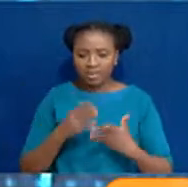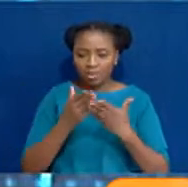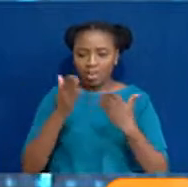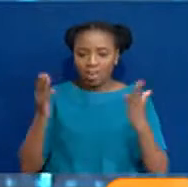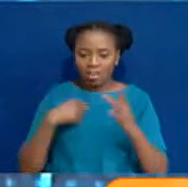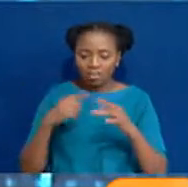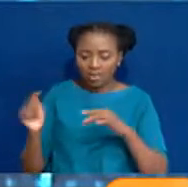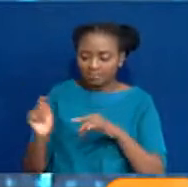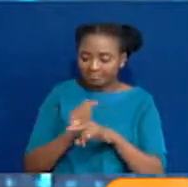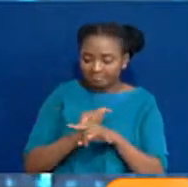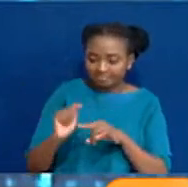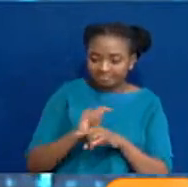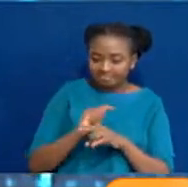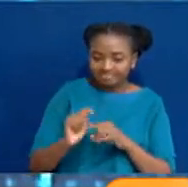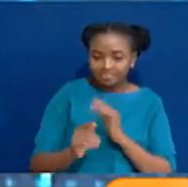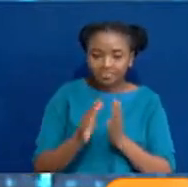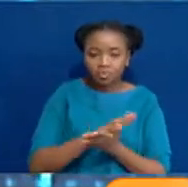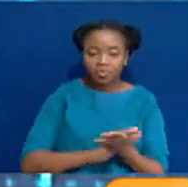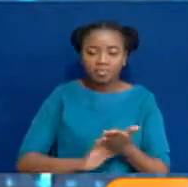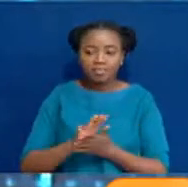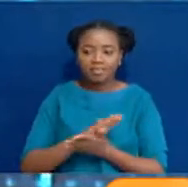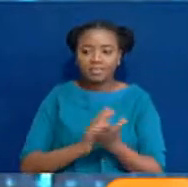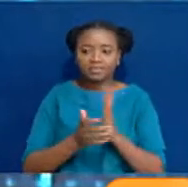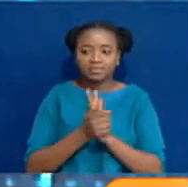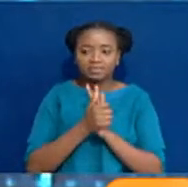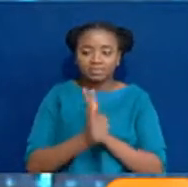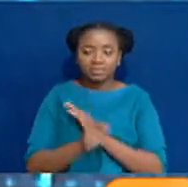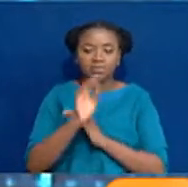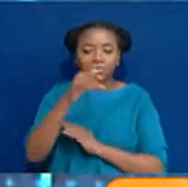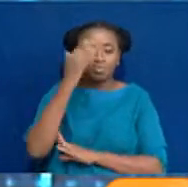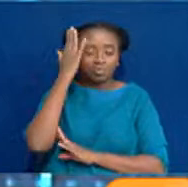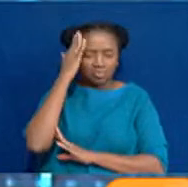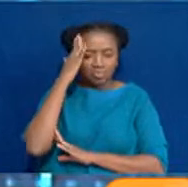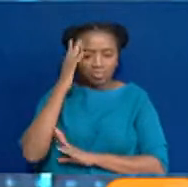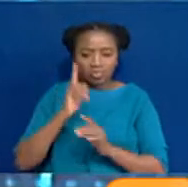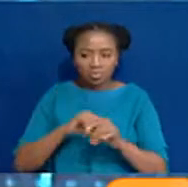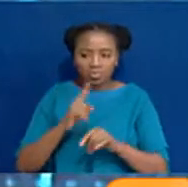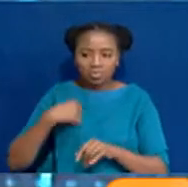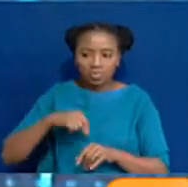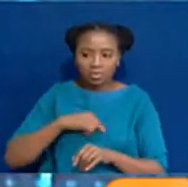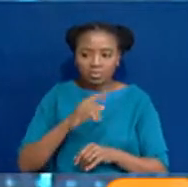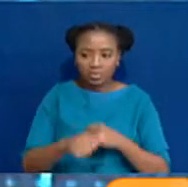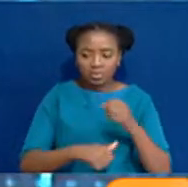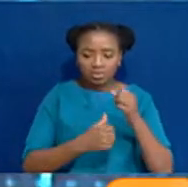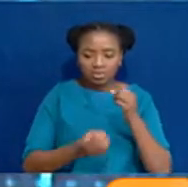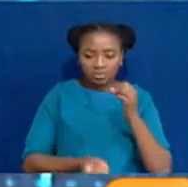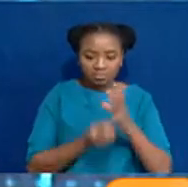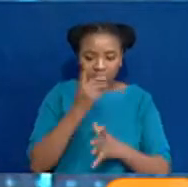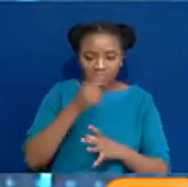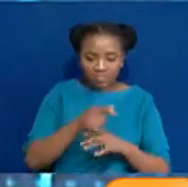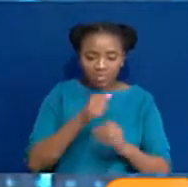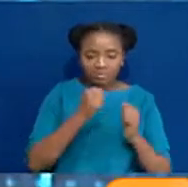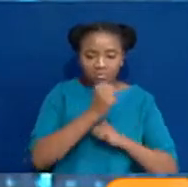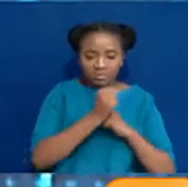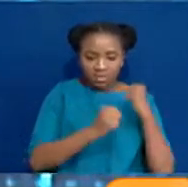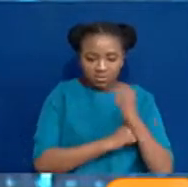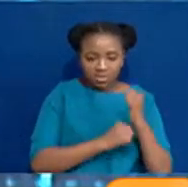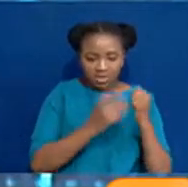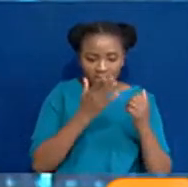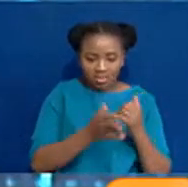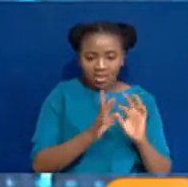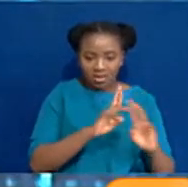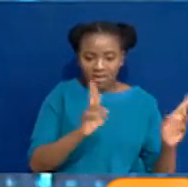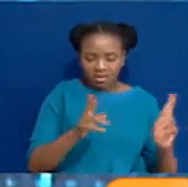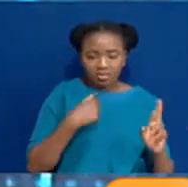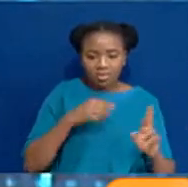skills. You know, the direction we are going is that once we have this infrastructure in place, we are not going to have any